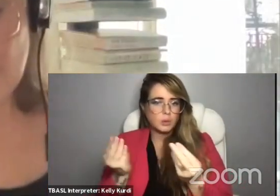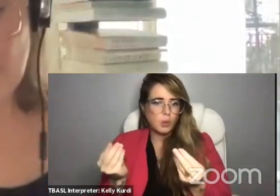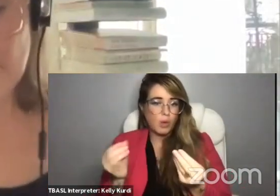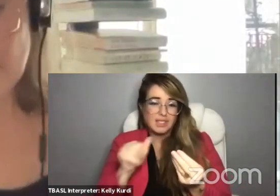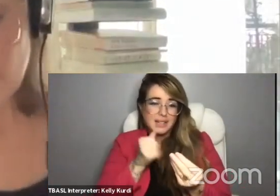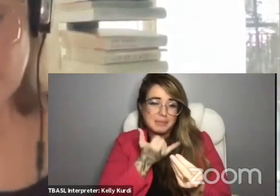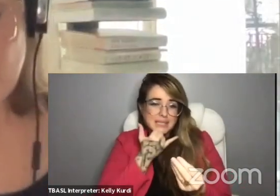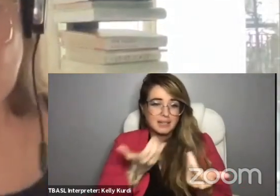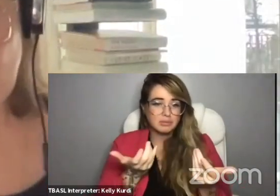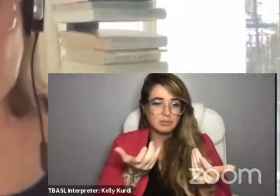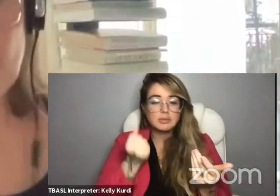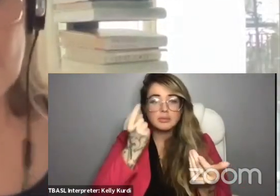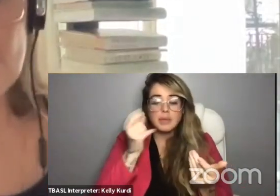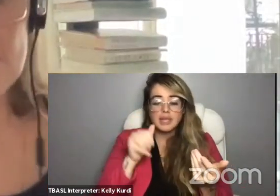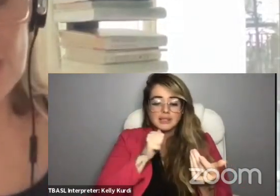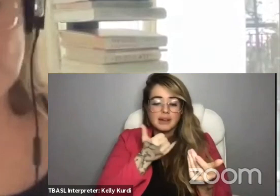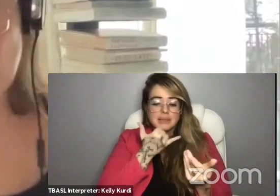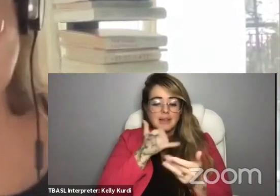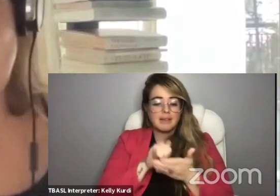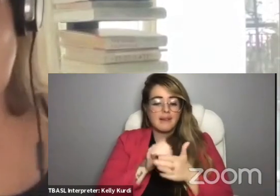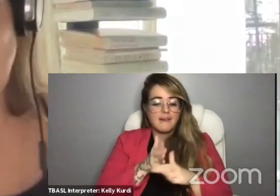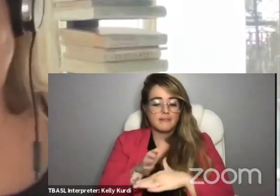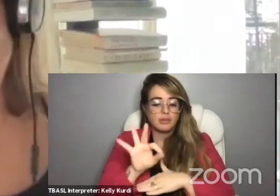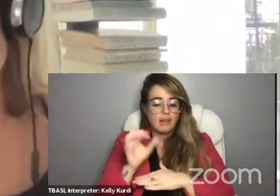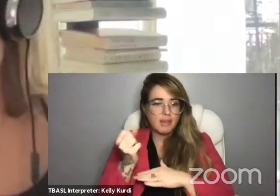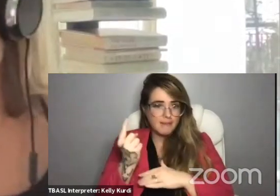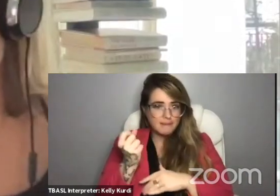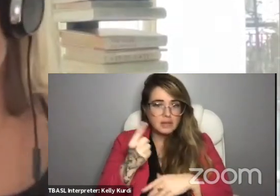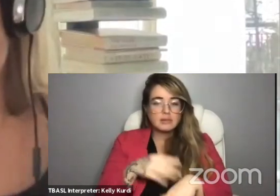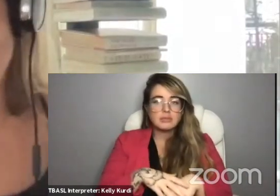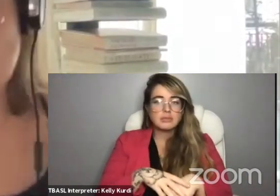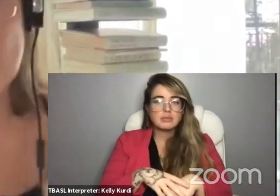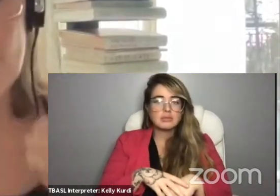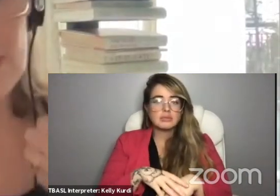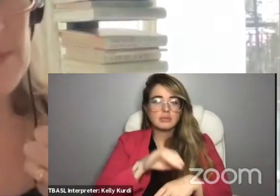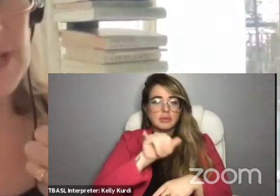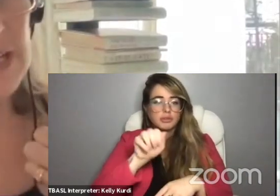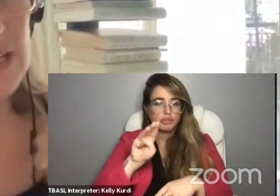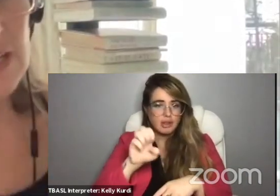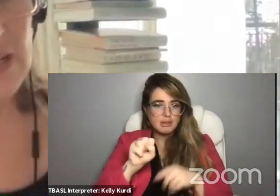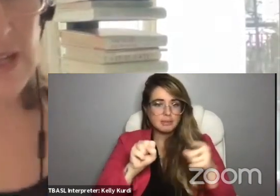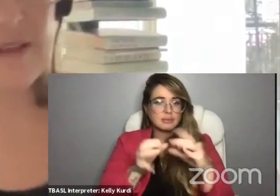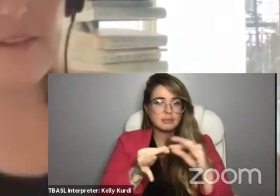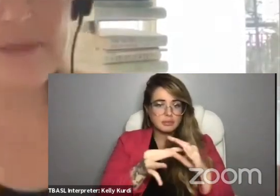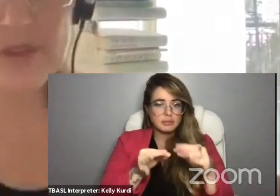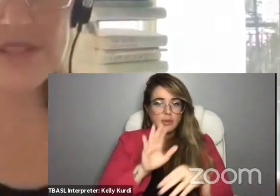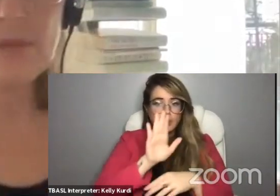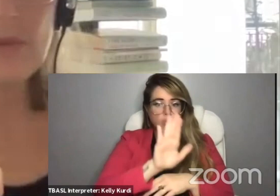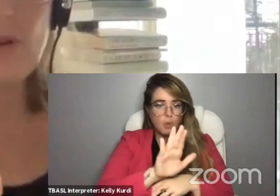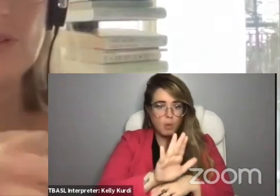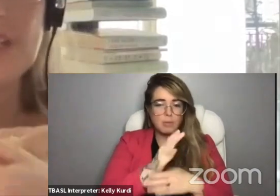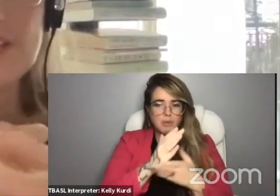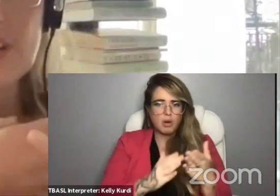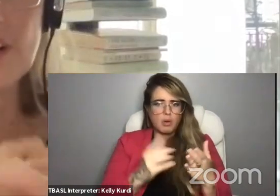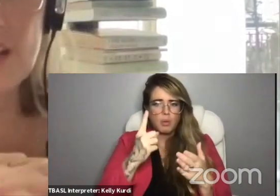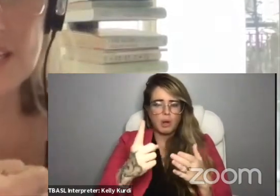9/11, as in your, James, in your piece, there was a visceral memory of, you said,